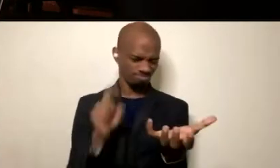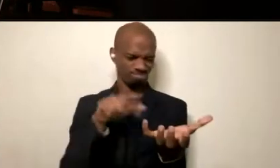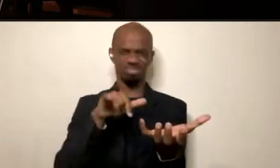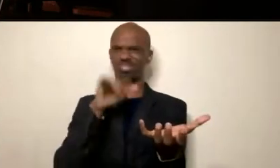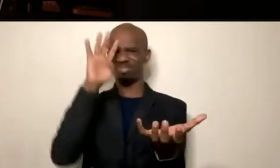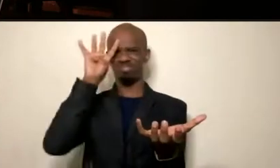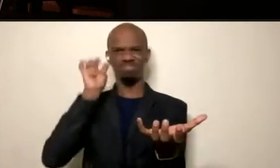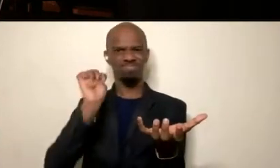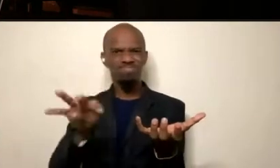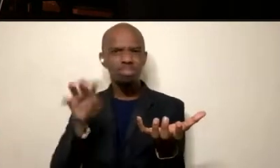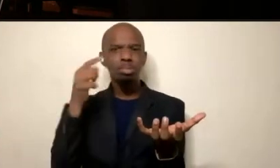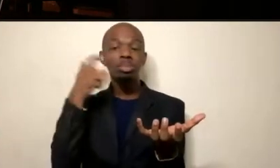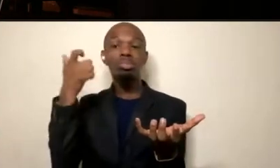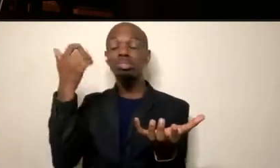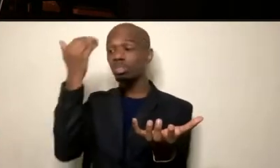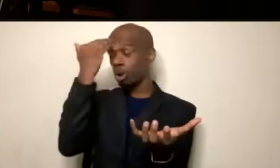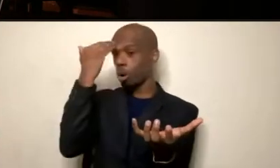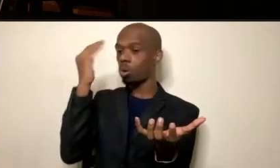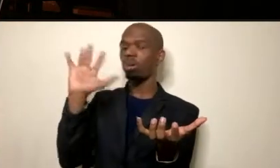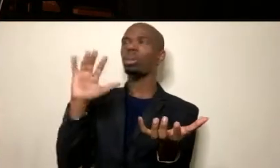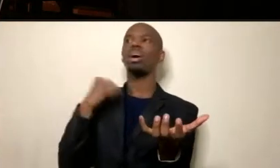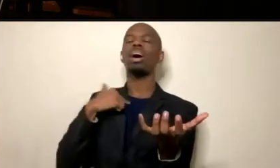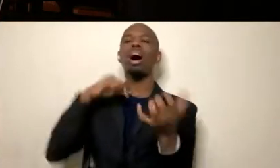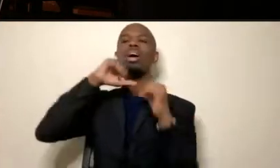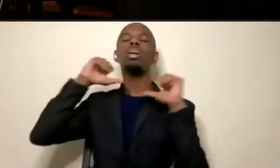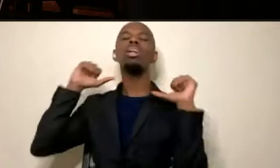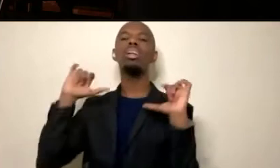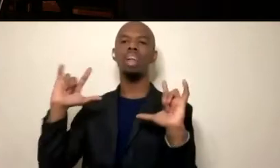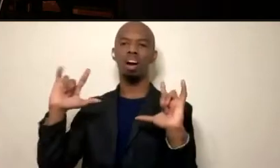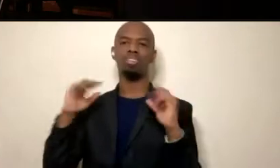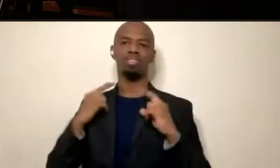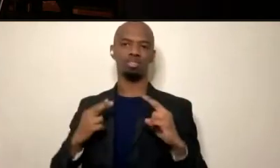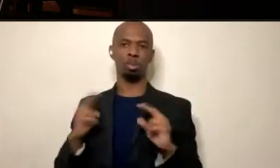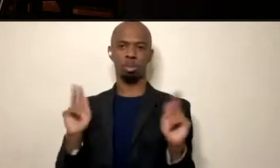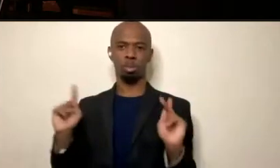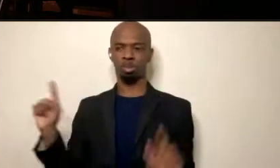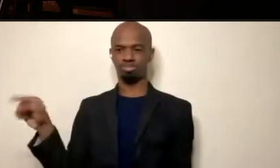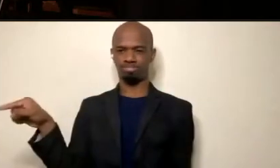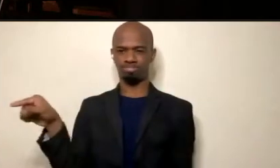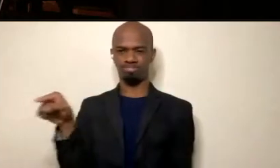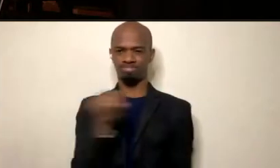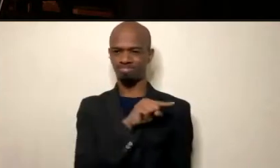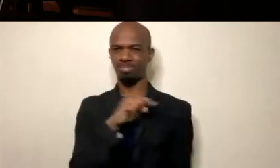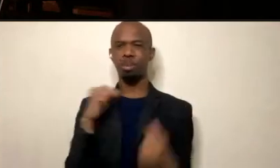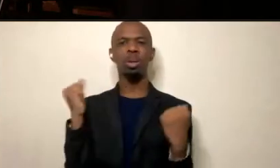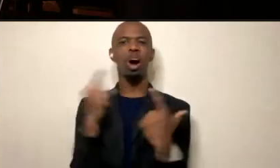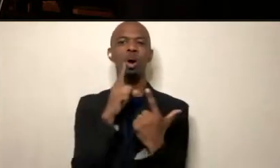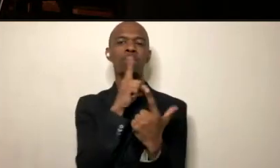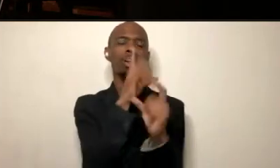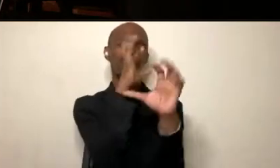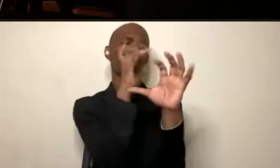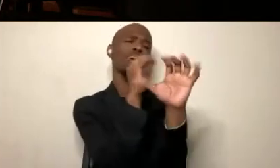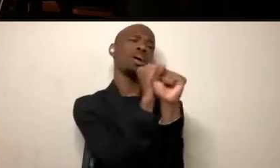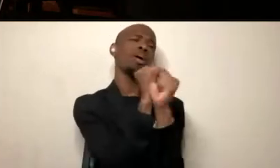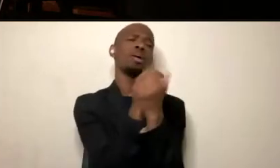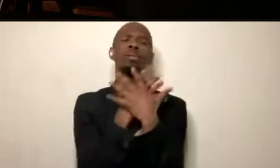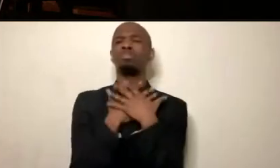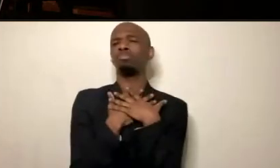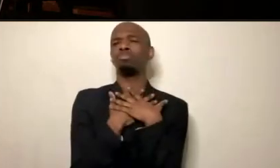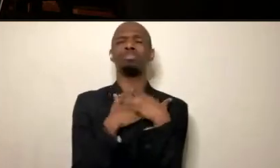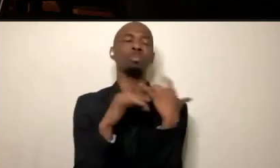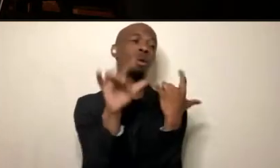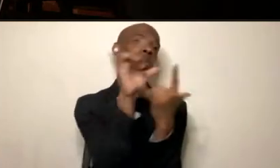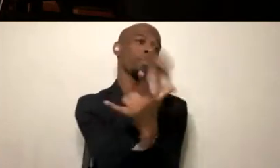human race. We're such incredibly romantics. You know, we're all like flowers that God, if she is